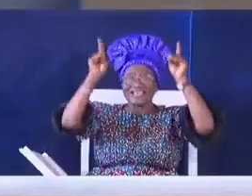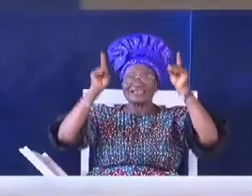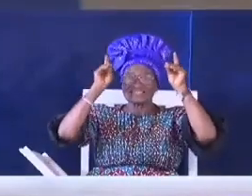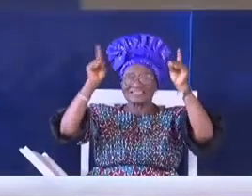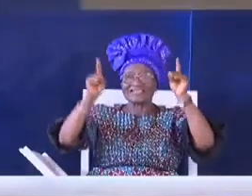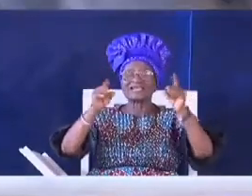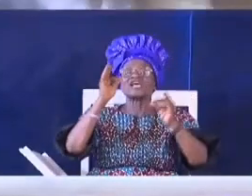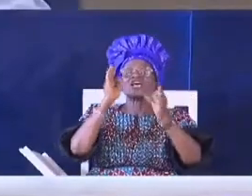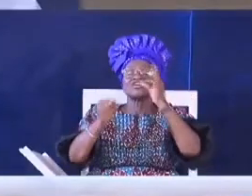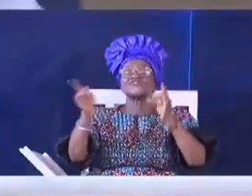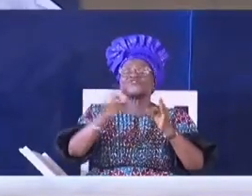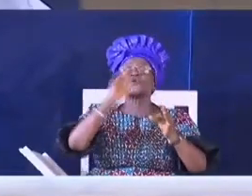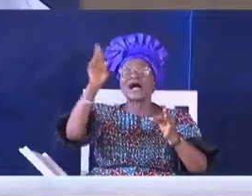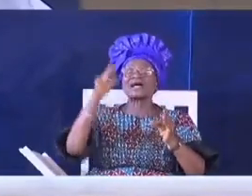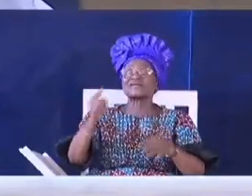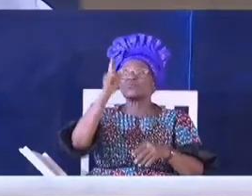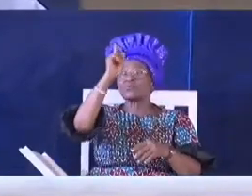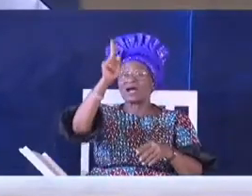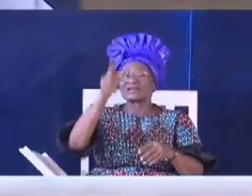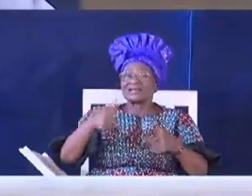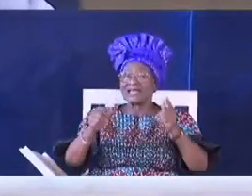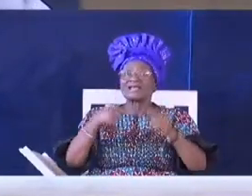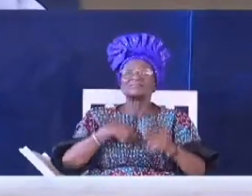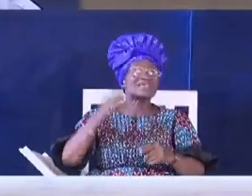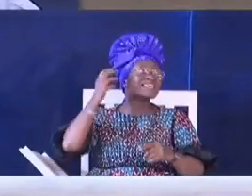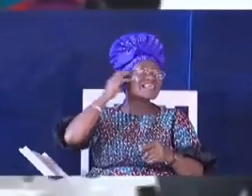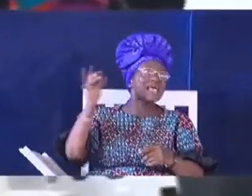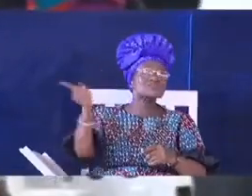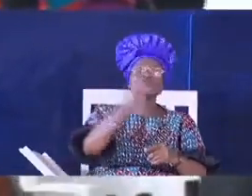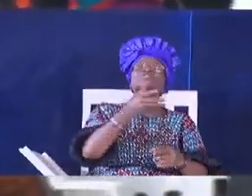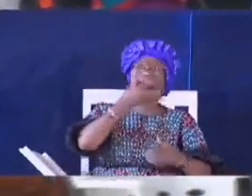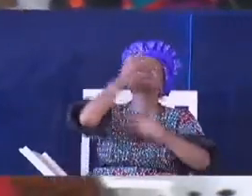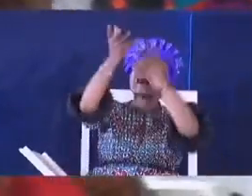If you are the one, let me hear you shout hallelujah.